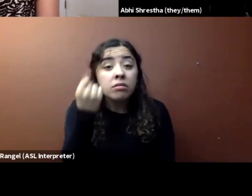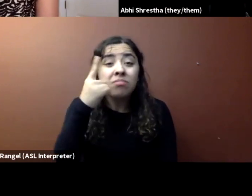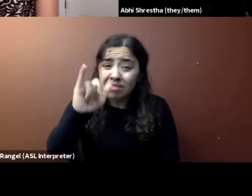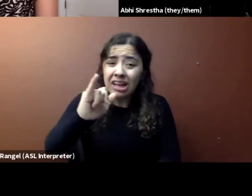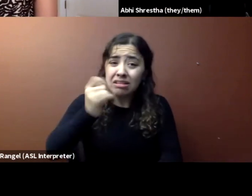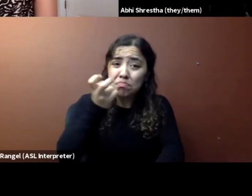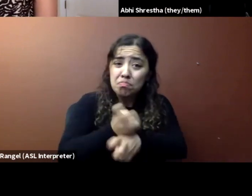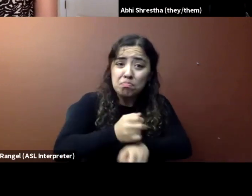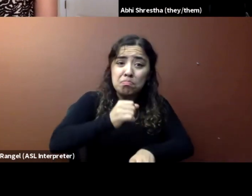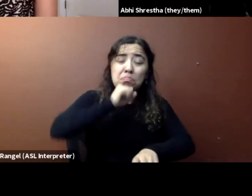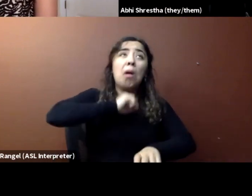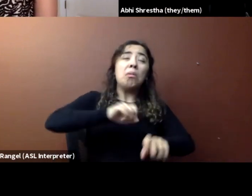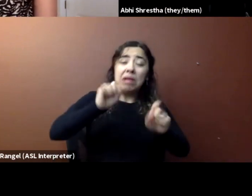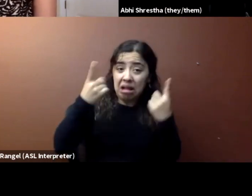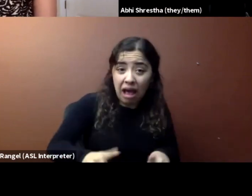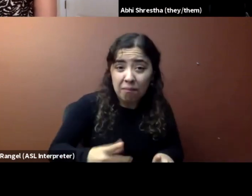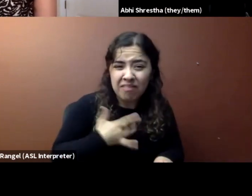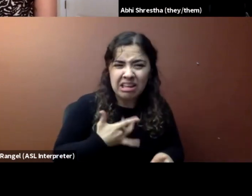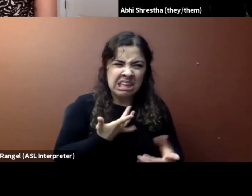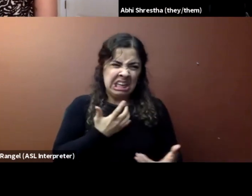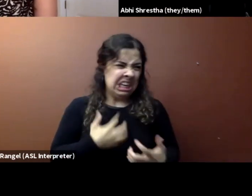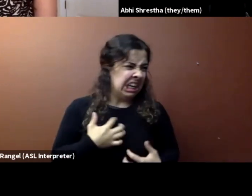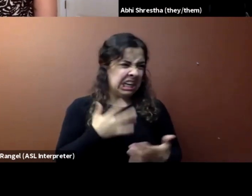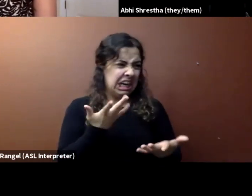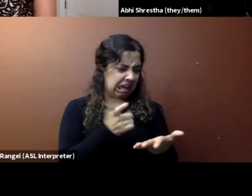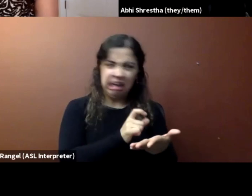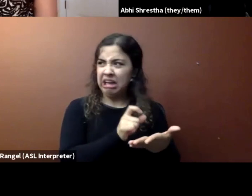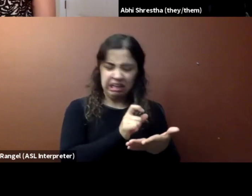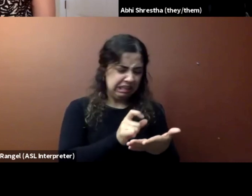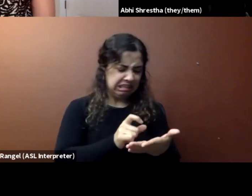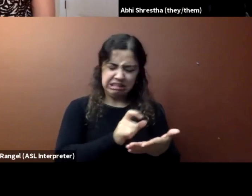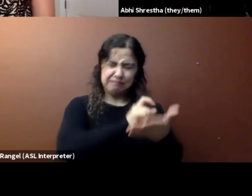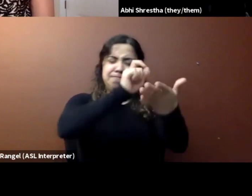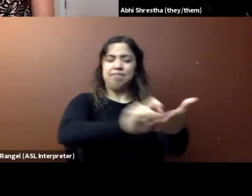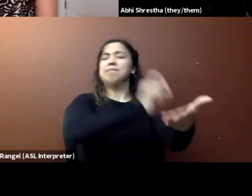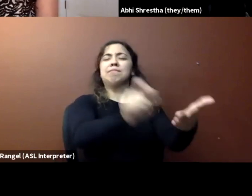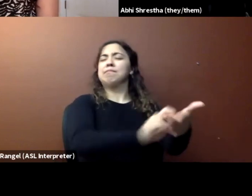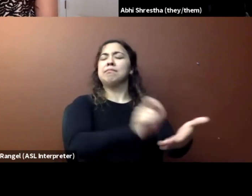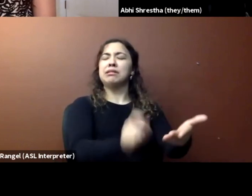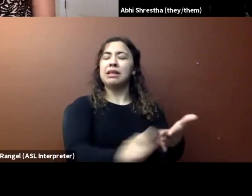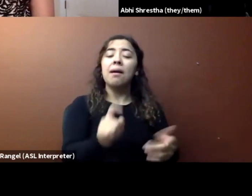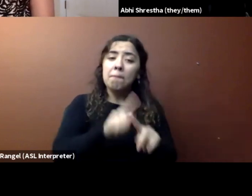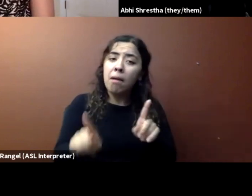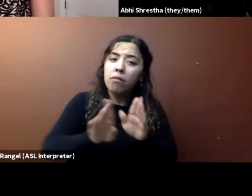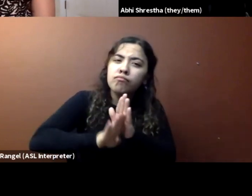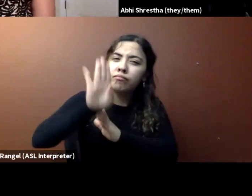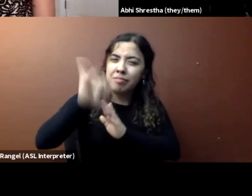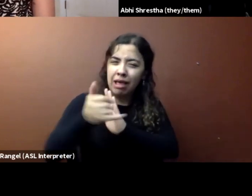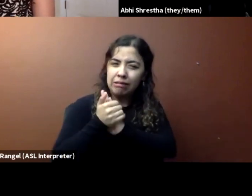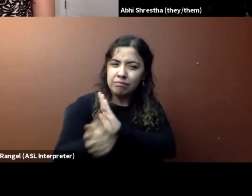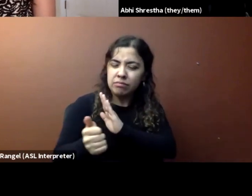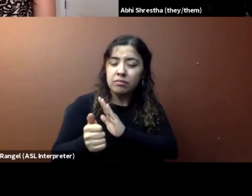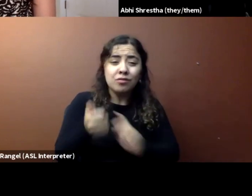it's something that you can cultivate. And I always tell my students, like, you could write anything and no one has